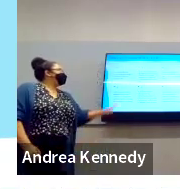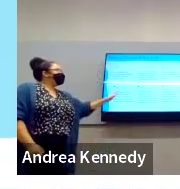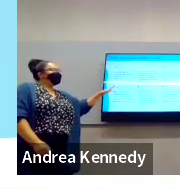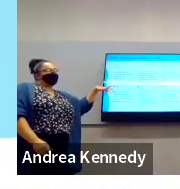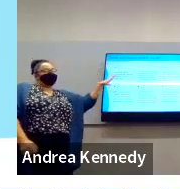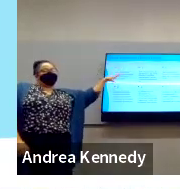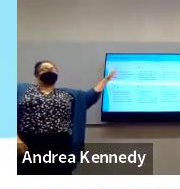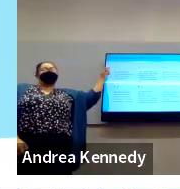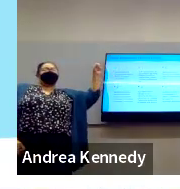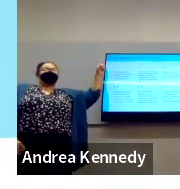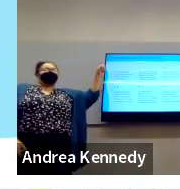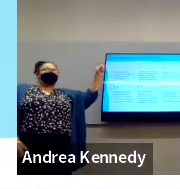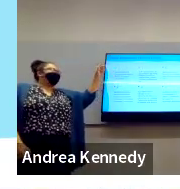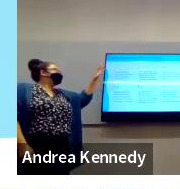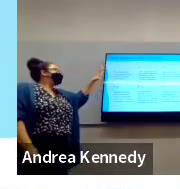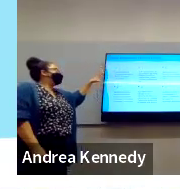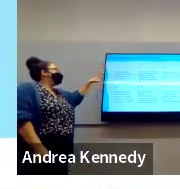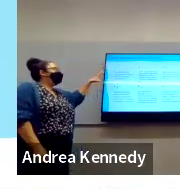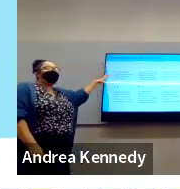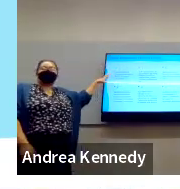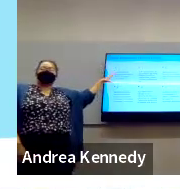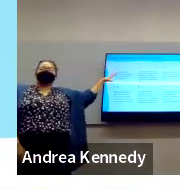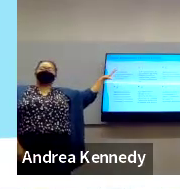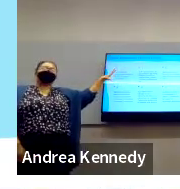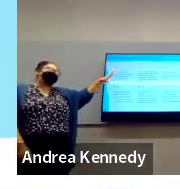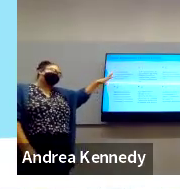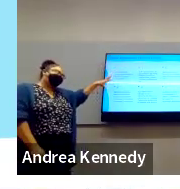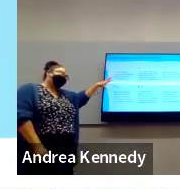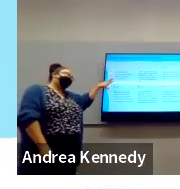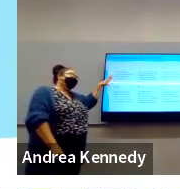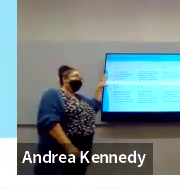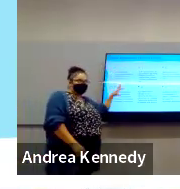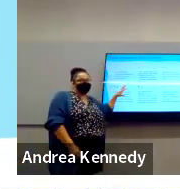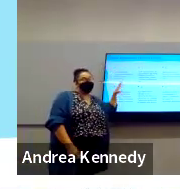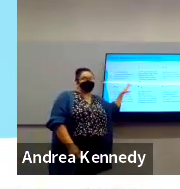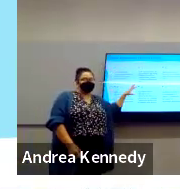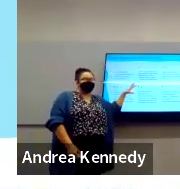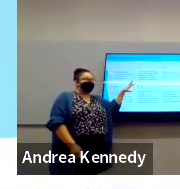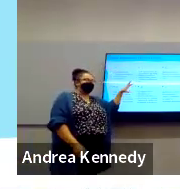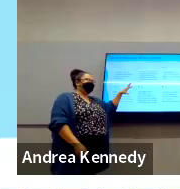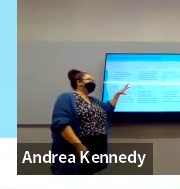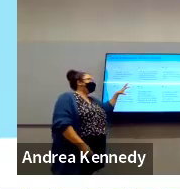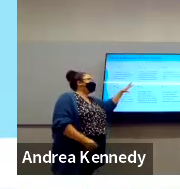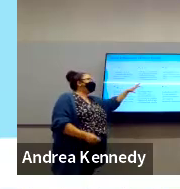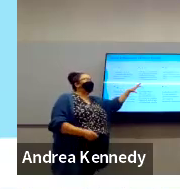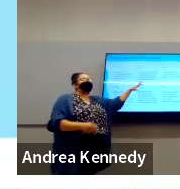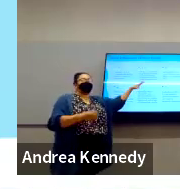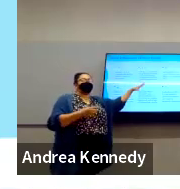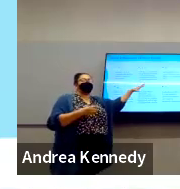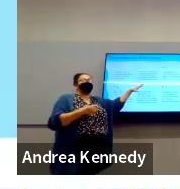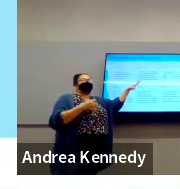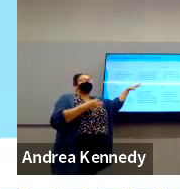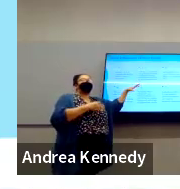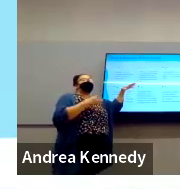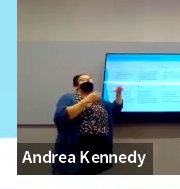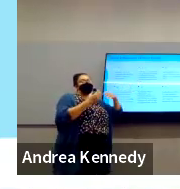So the process, and this is really heavy on the landlord's process, and there's a couple